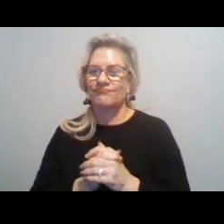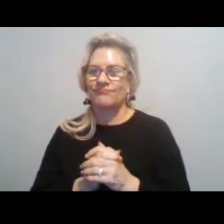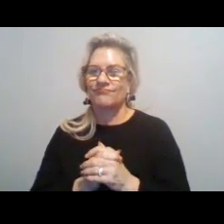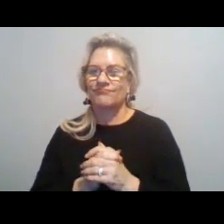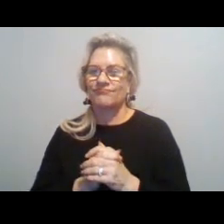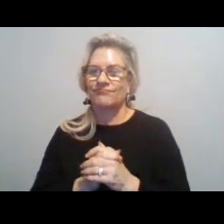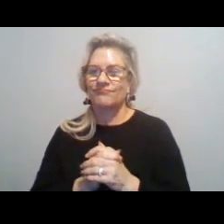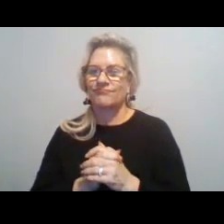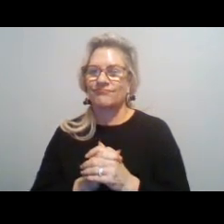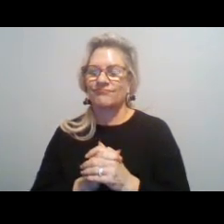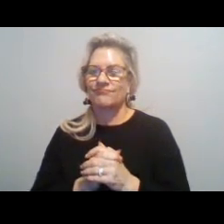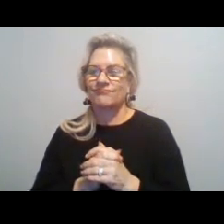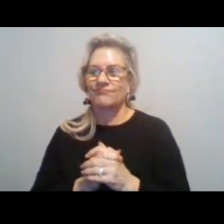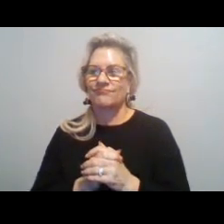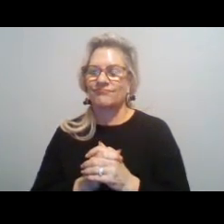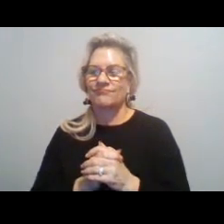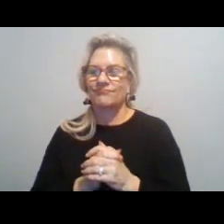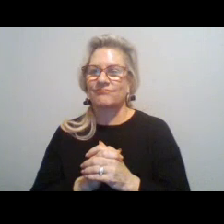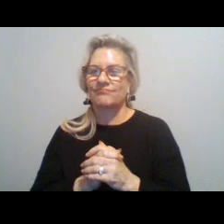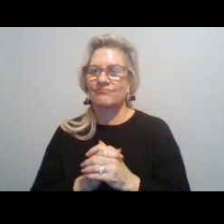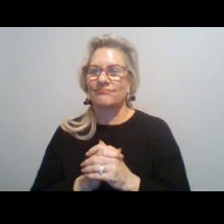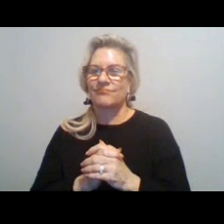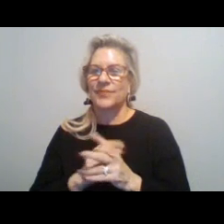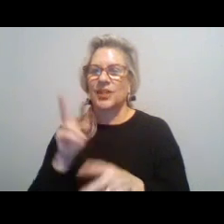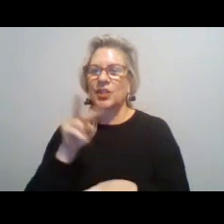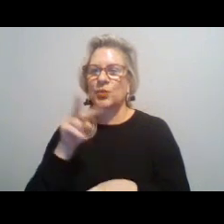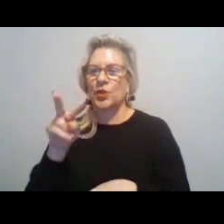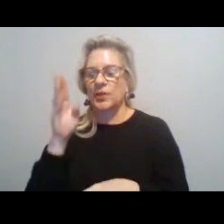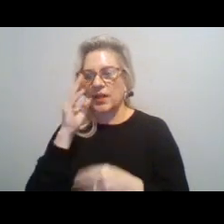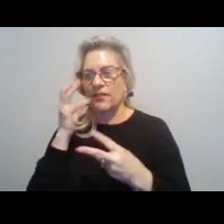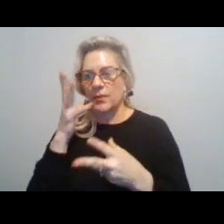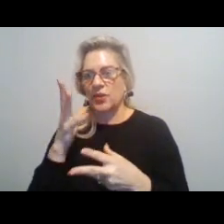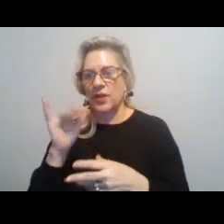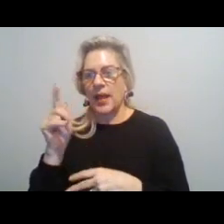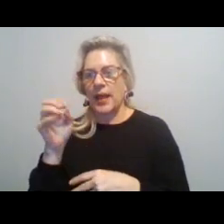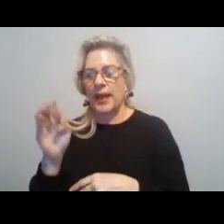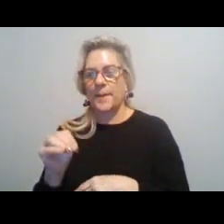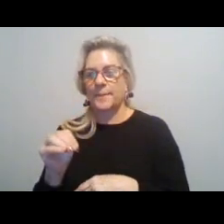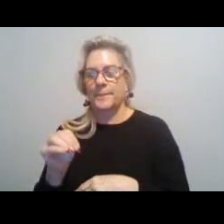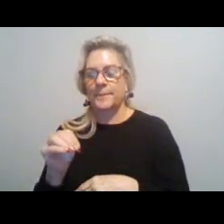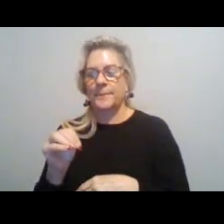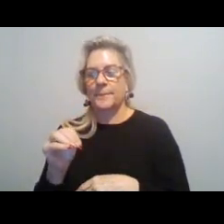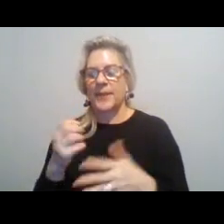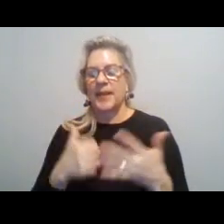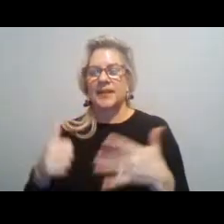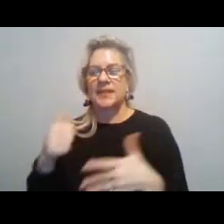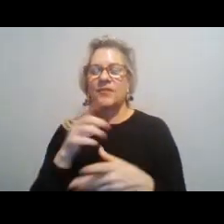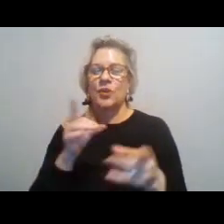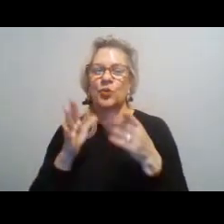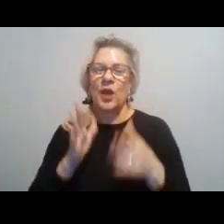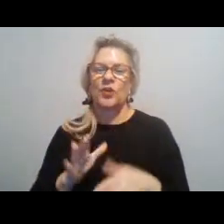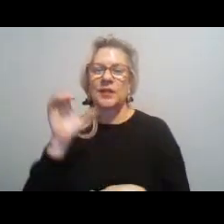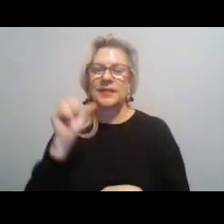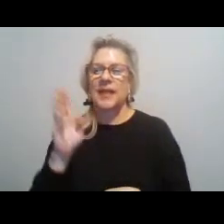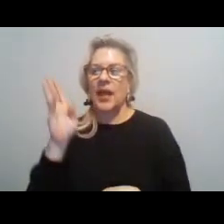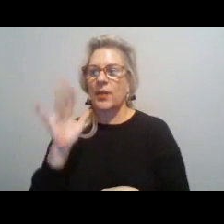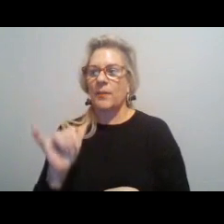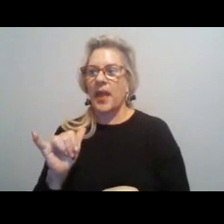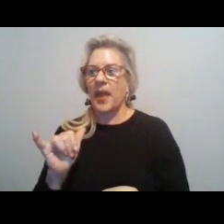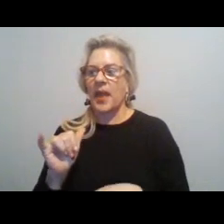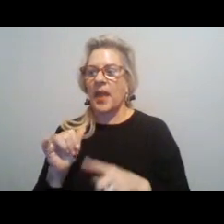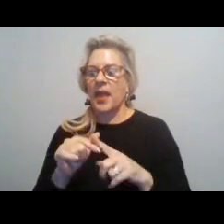Commissioners, tab 22 is an informational item. Jackie Bacharach, Executive Director of the South Bay Cities Council of